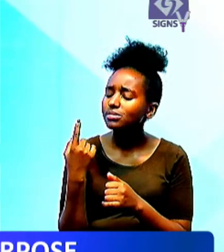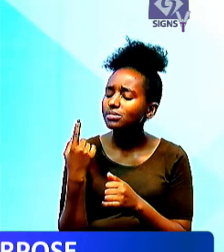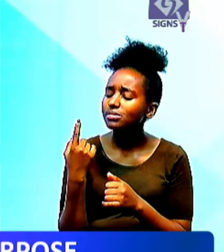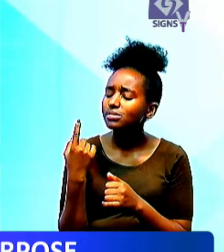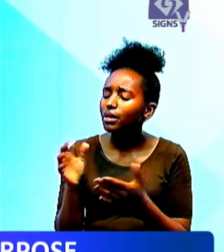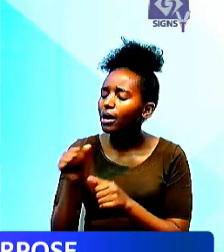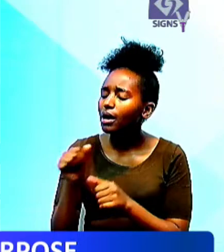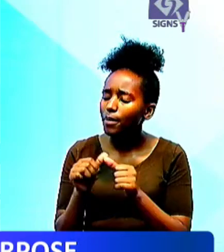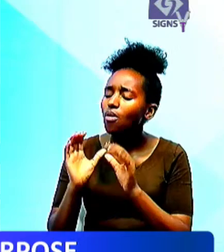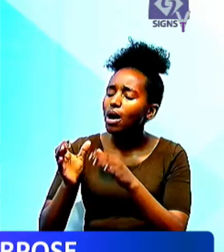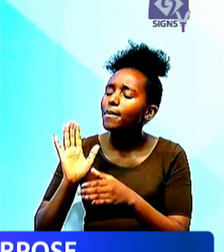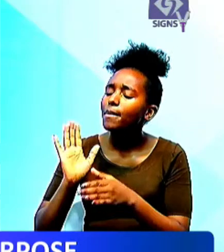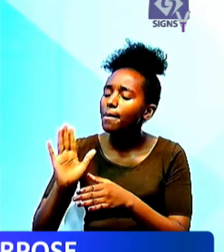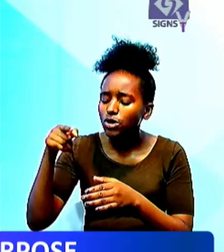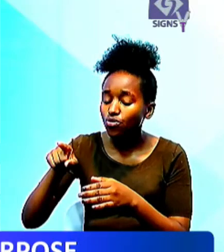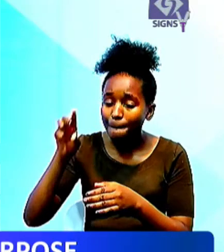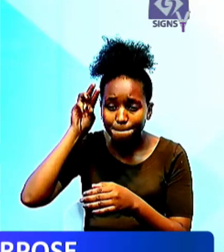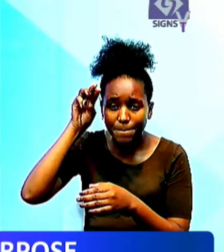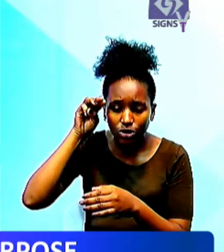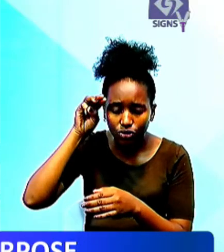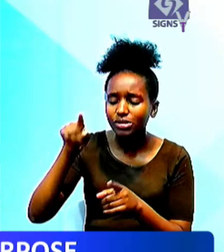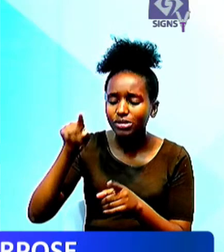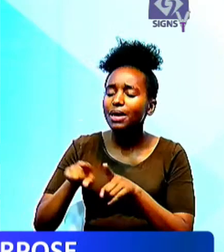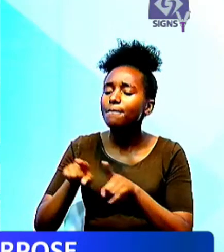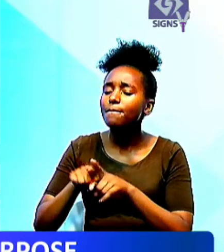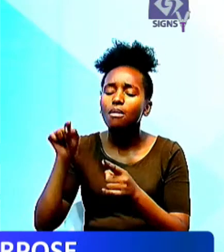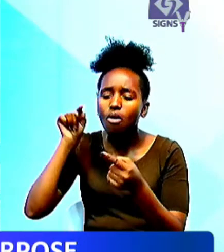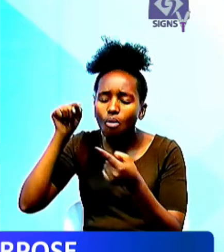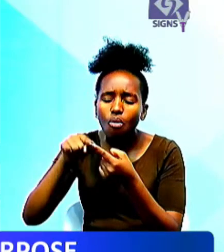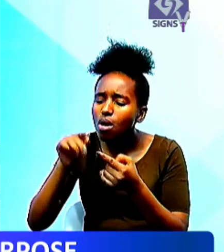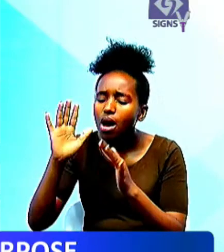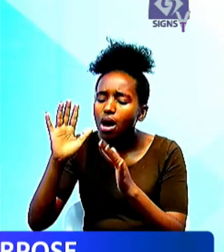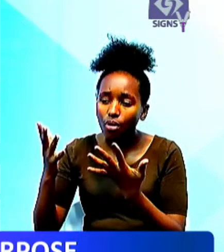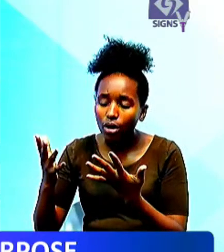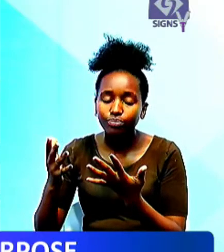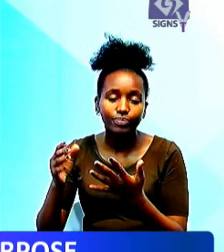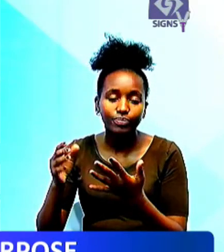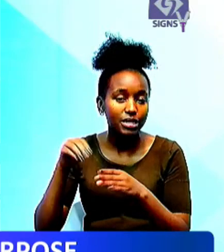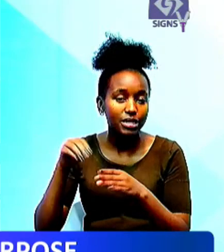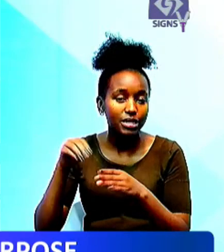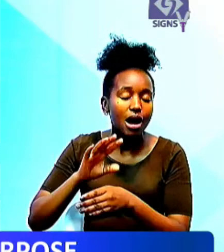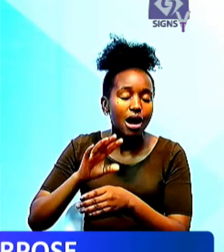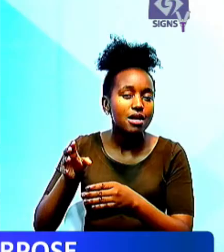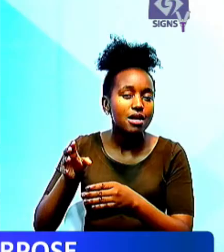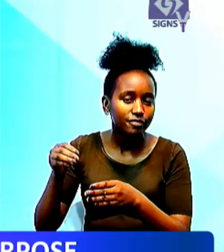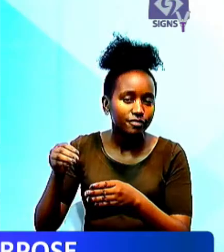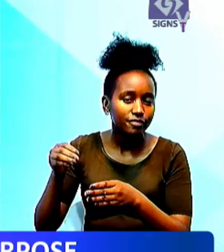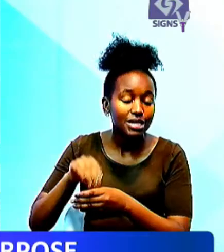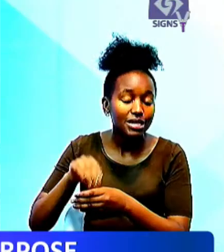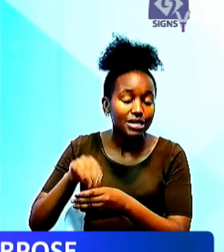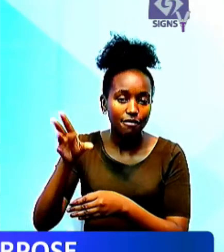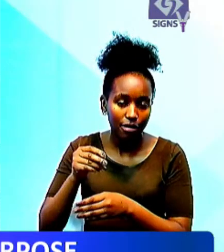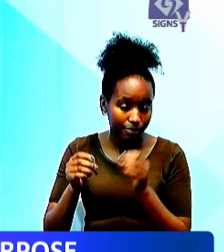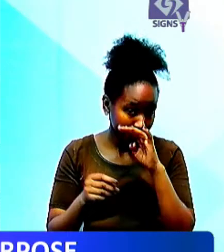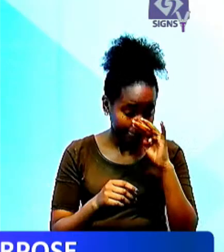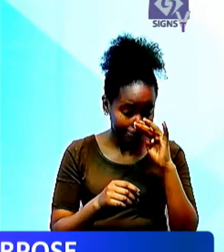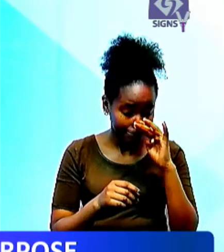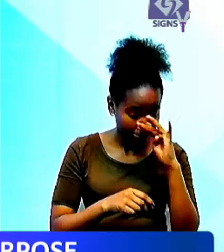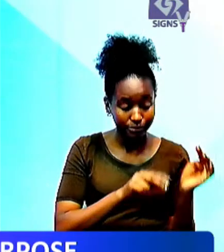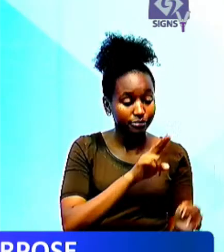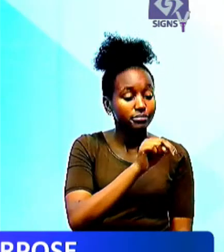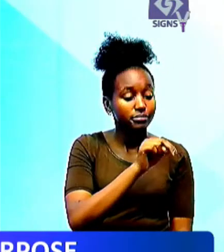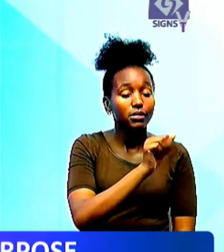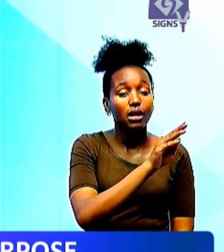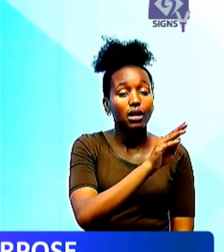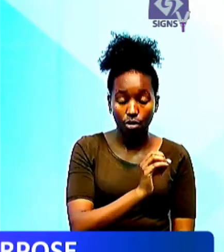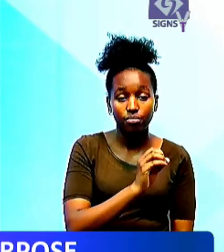Capital's mission and approach to investing in Africa? Thank you. So Nabo Capital came at a time when most of the